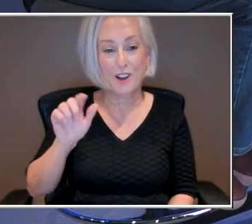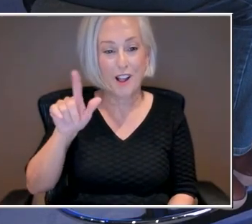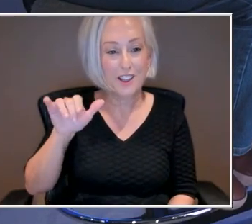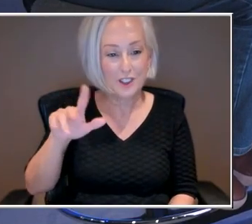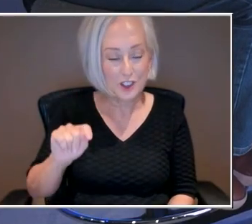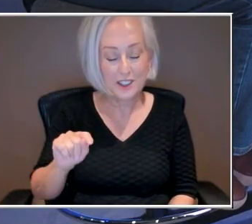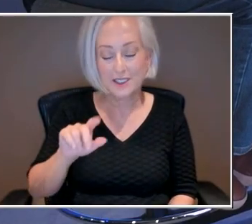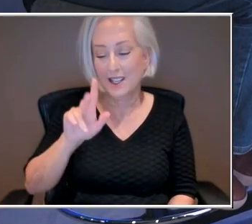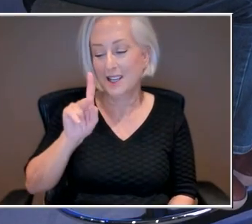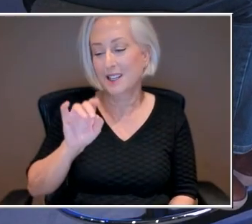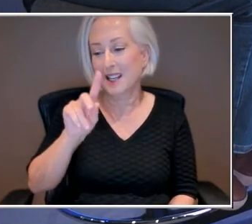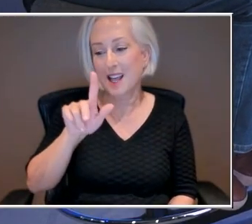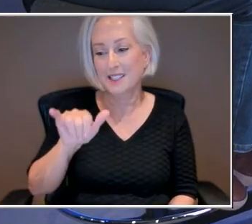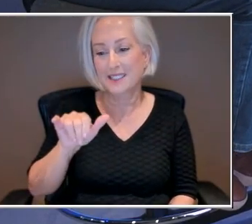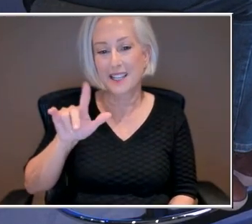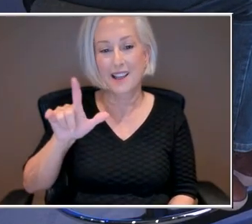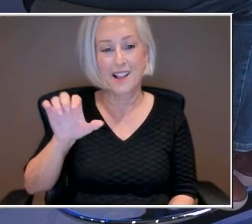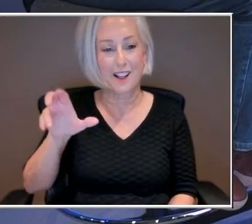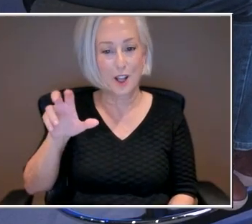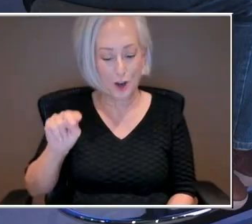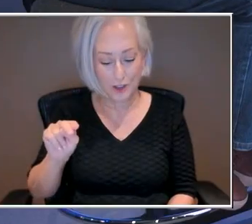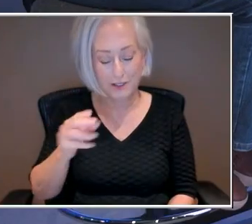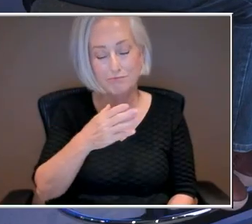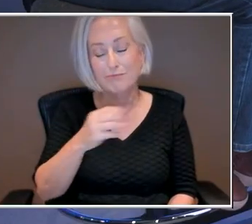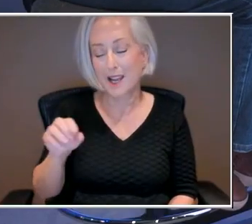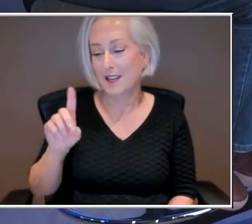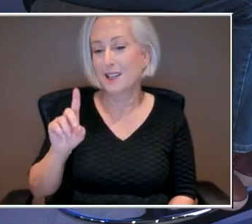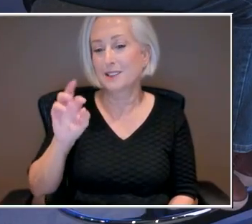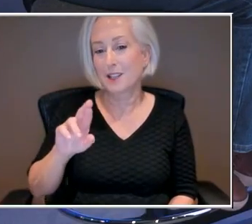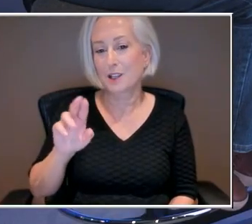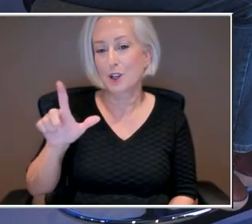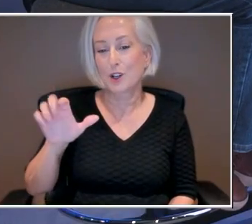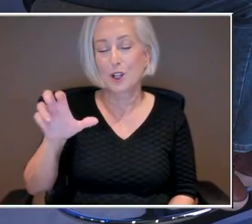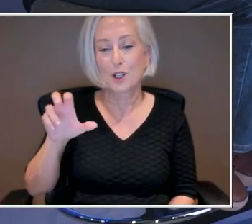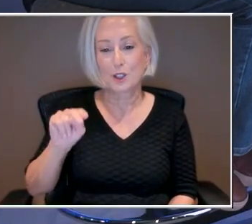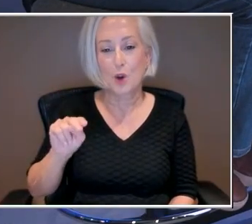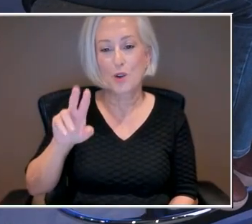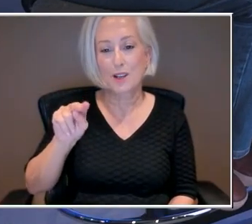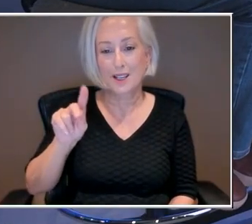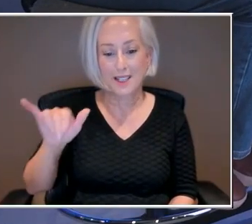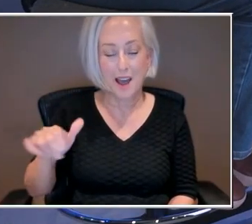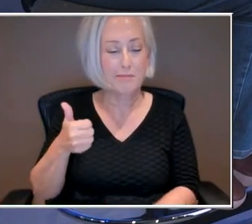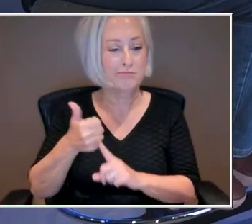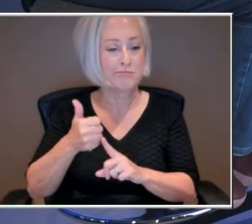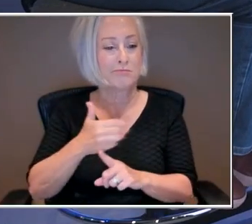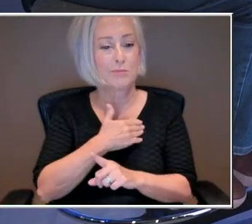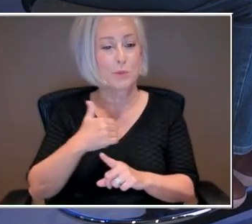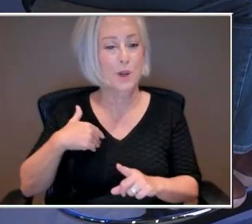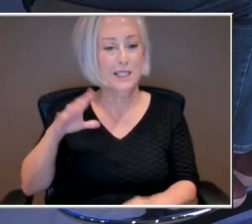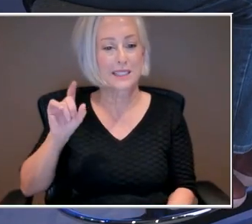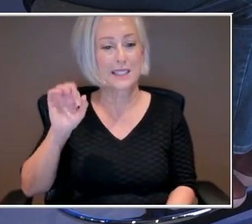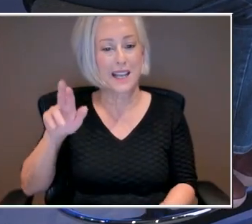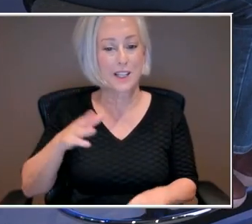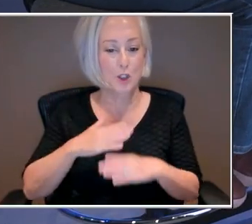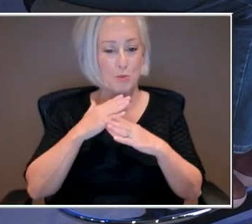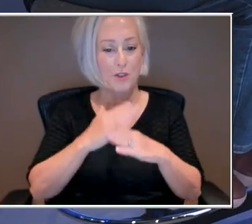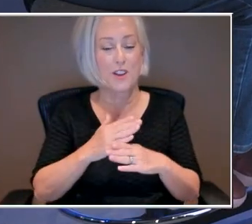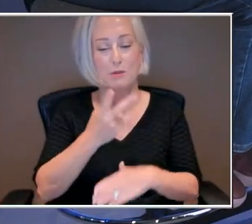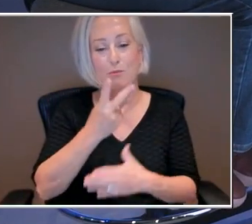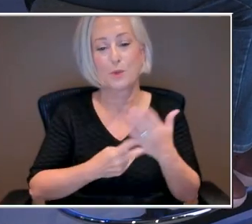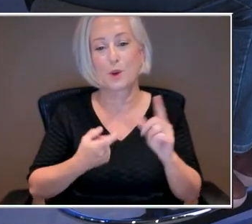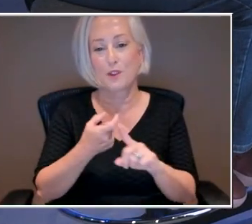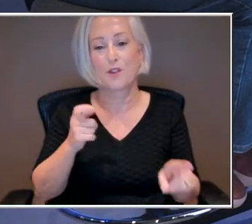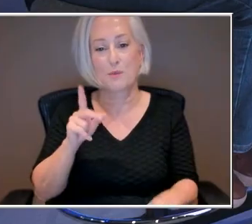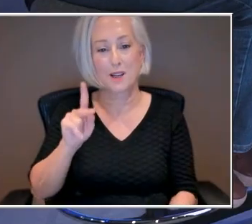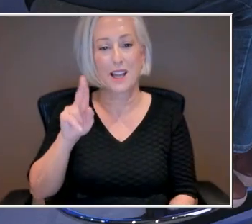Dr. Laura Nye, a breast oncologist and medical director of breast cancer prevention, both with the University of Kansas Cancer Center. So glad to have